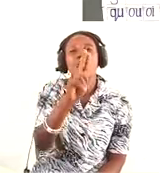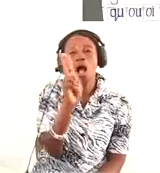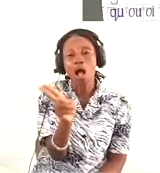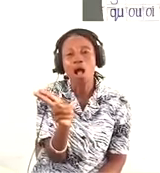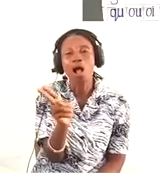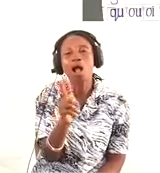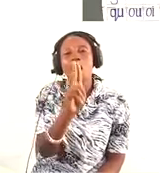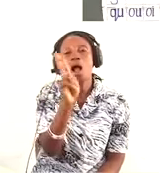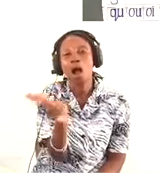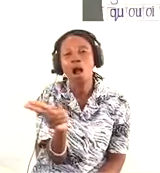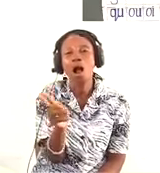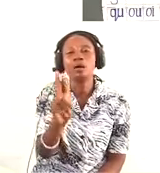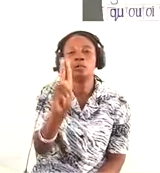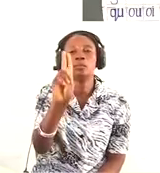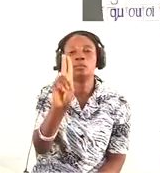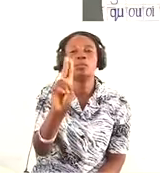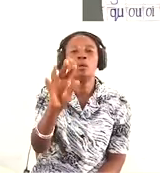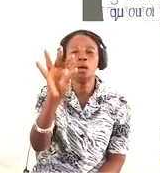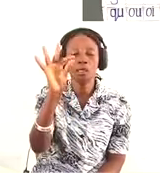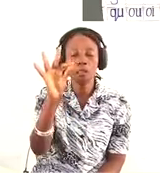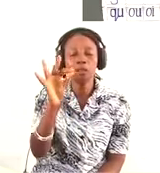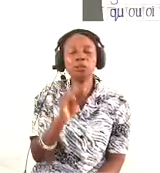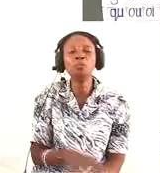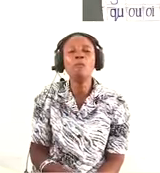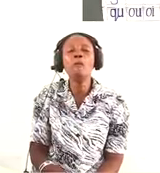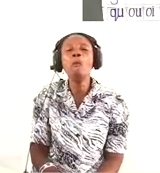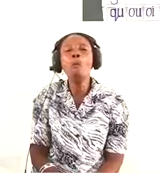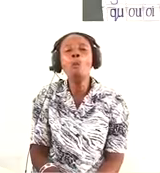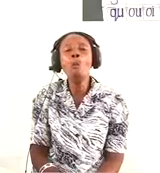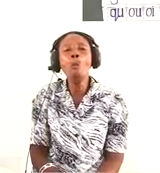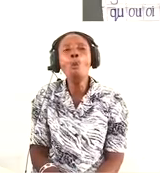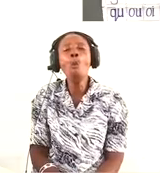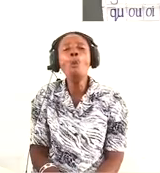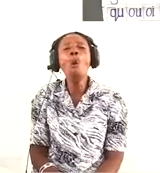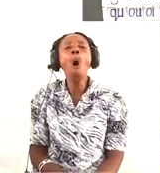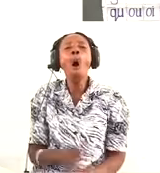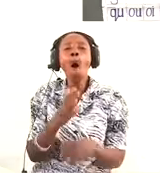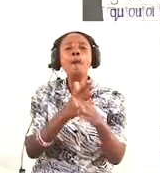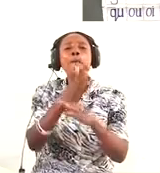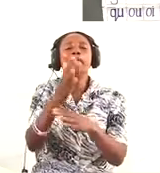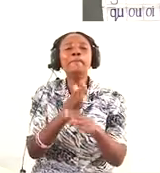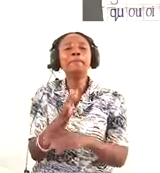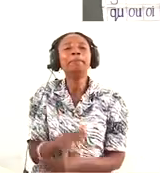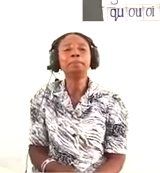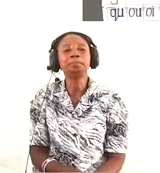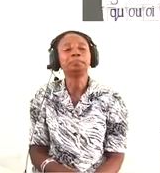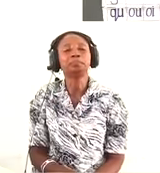sound? What is the sound? Good. Now let's move ahead.